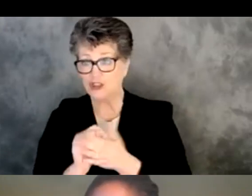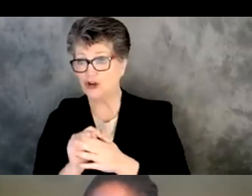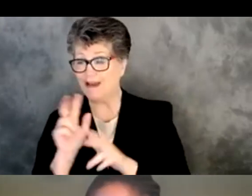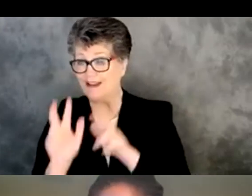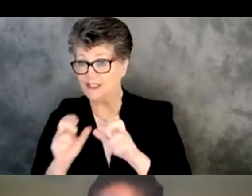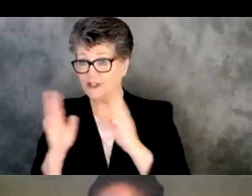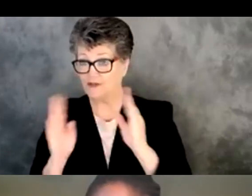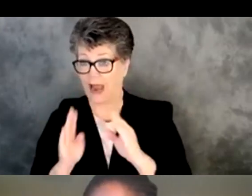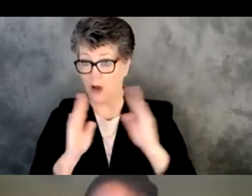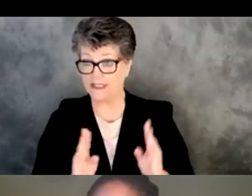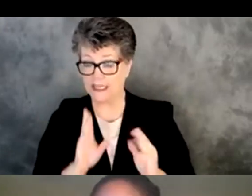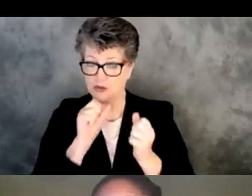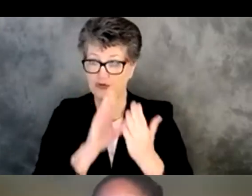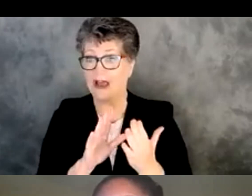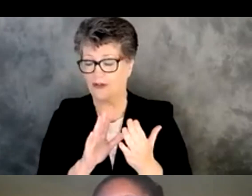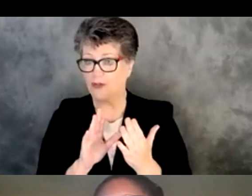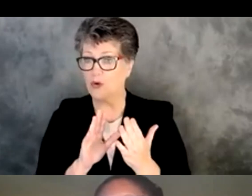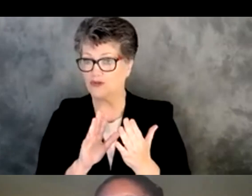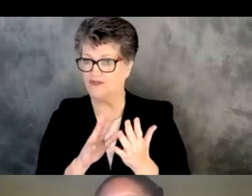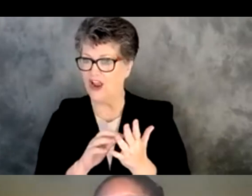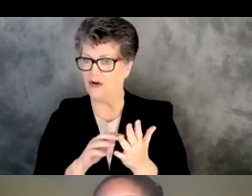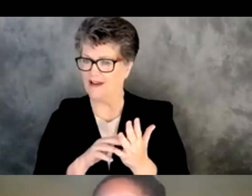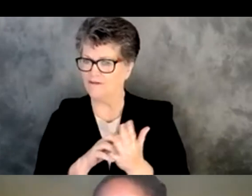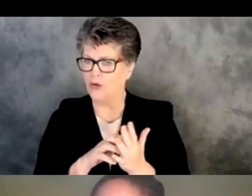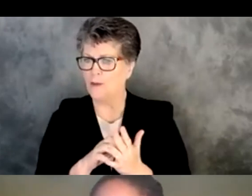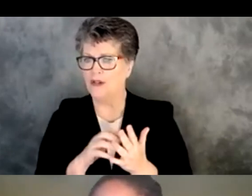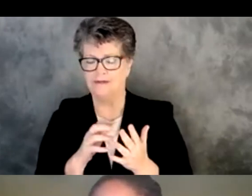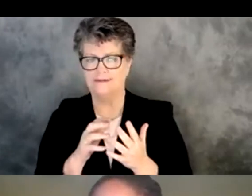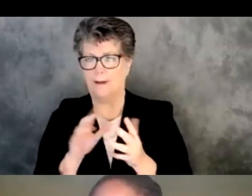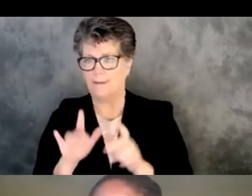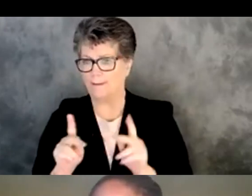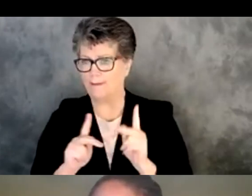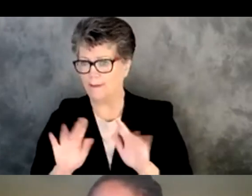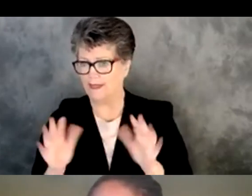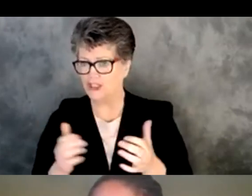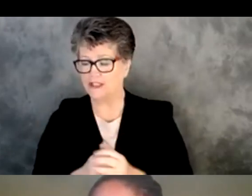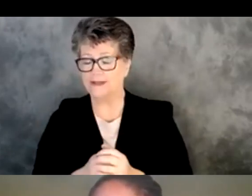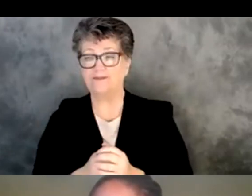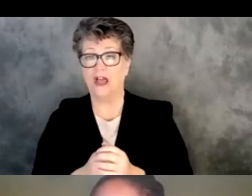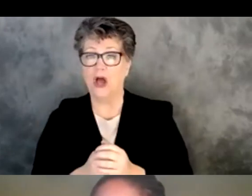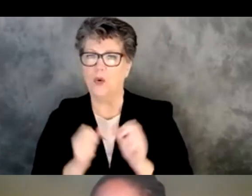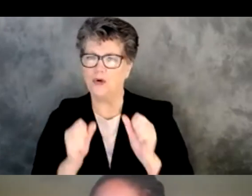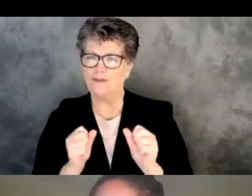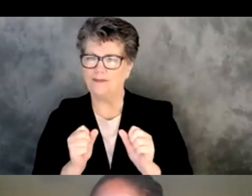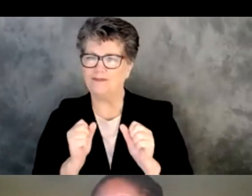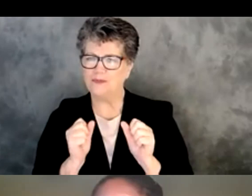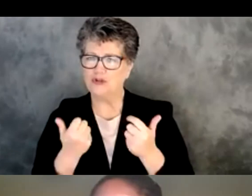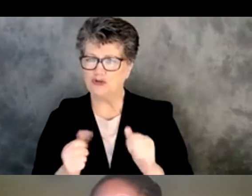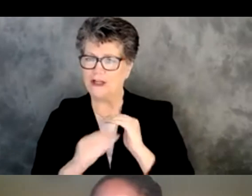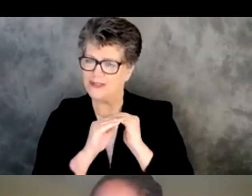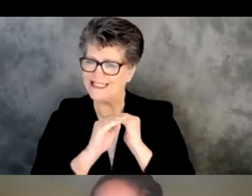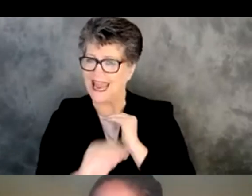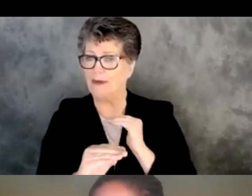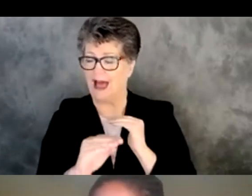to really address the vulnerable populations. One is we are making tremendous efforts to stabilize vulnerable households through the short-term